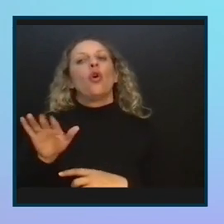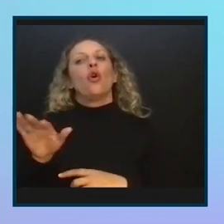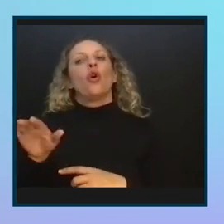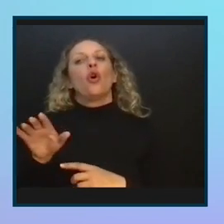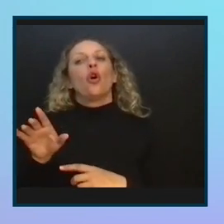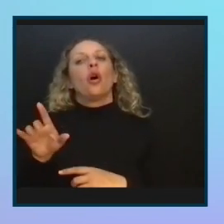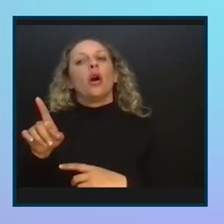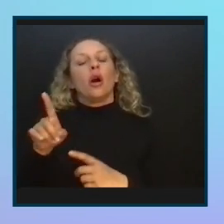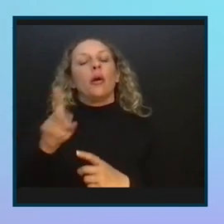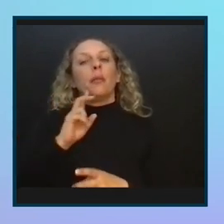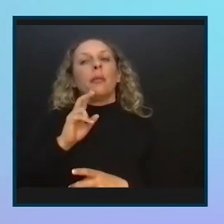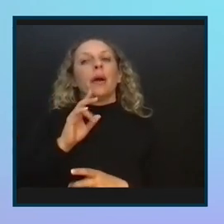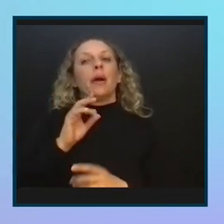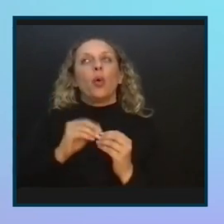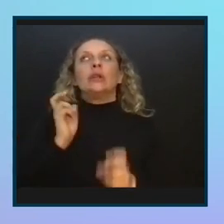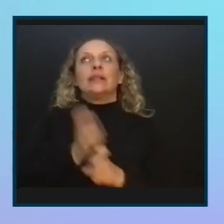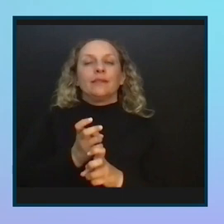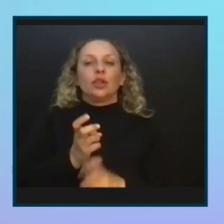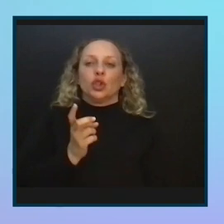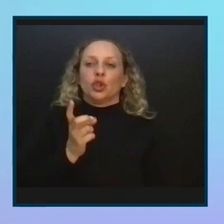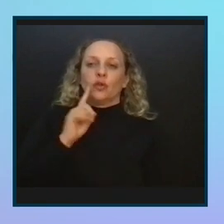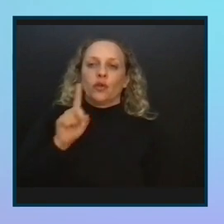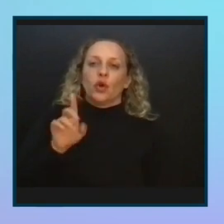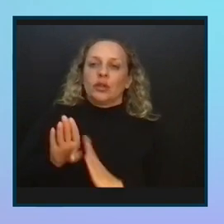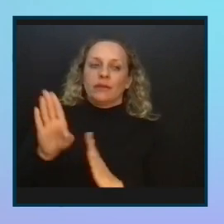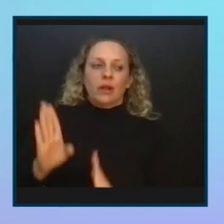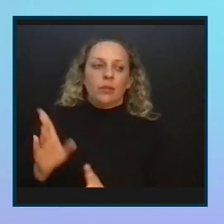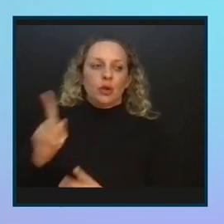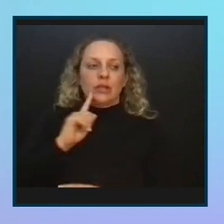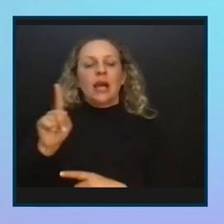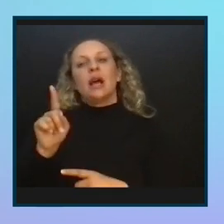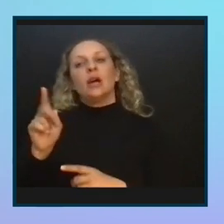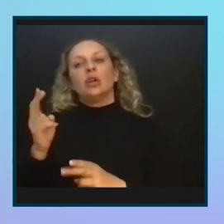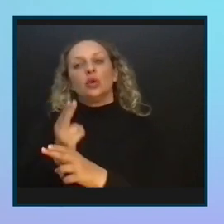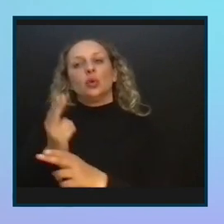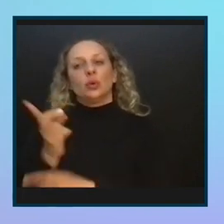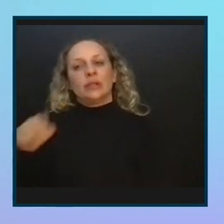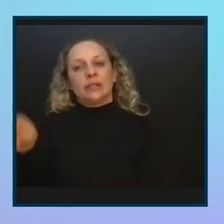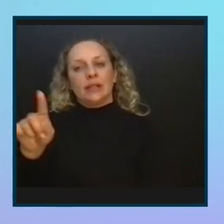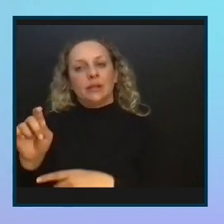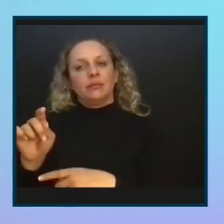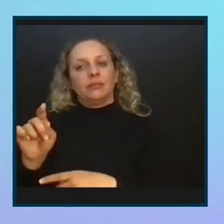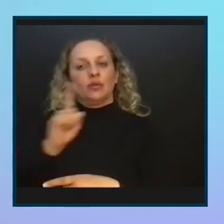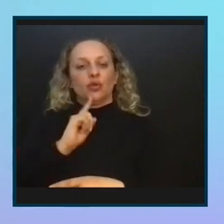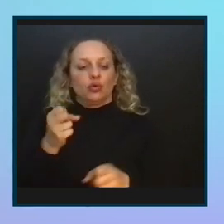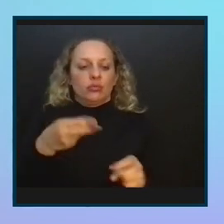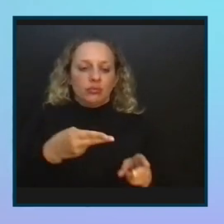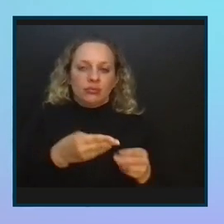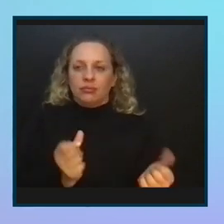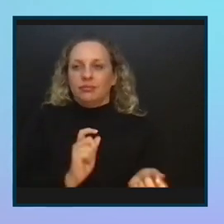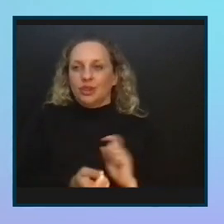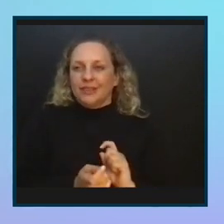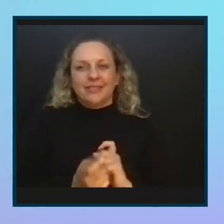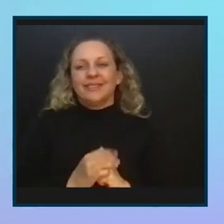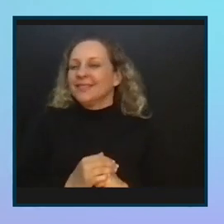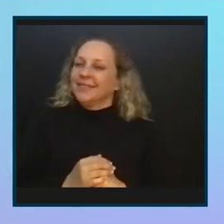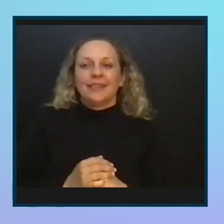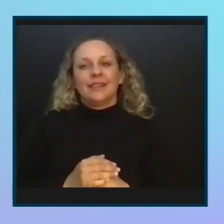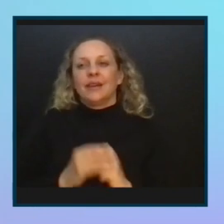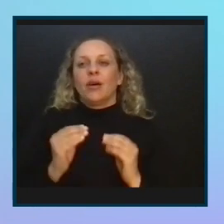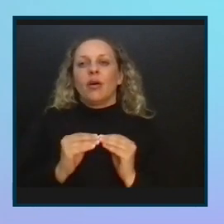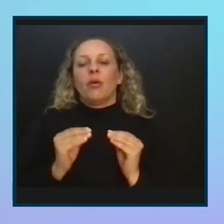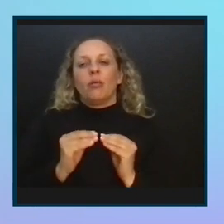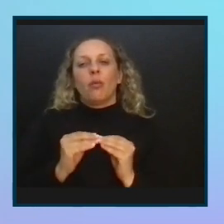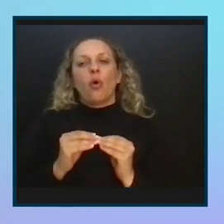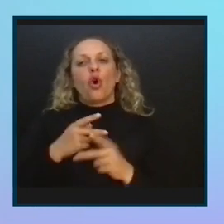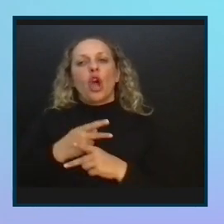developers, make it more difficult for developers and trains using them to overwrite. But it's more of a